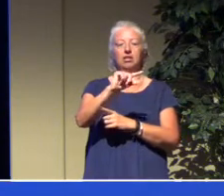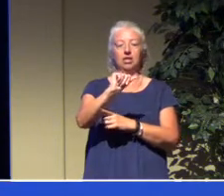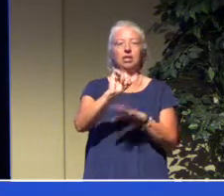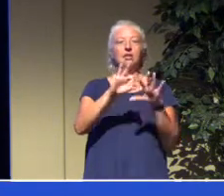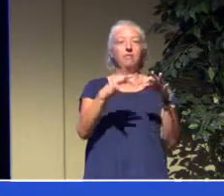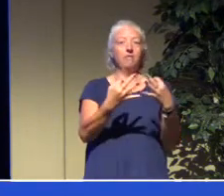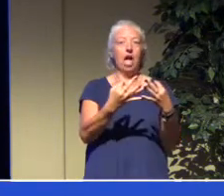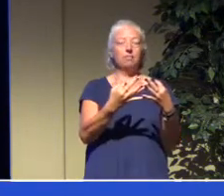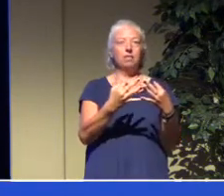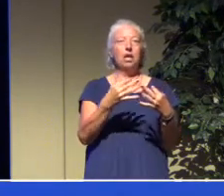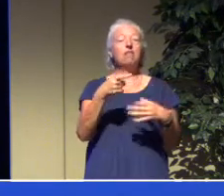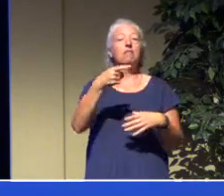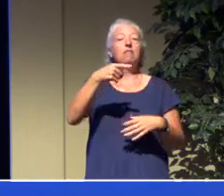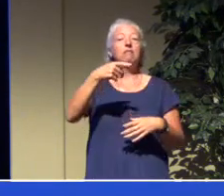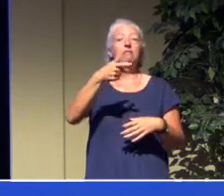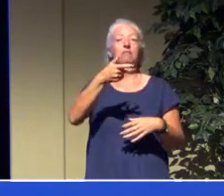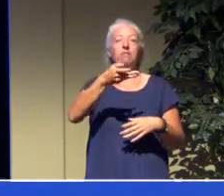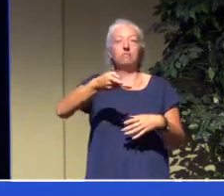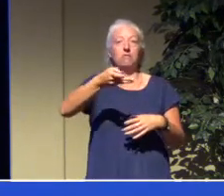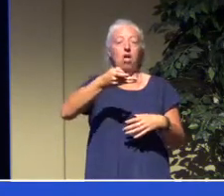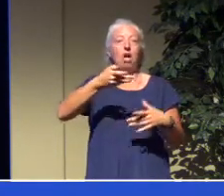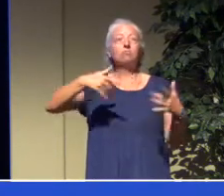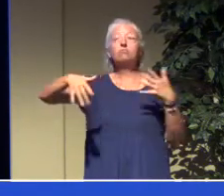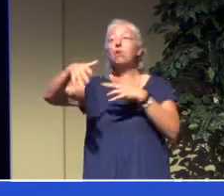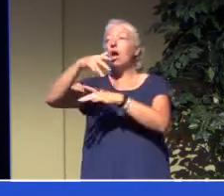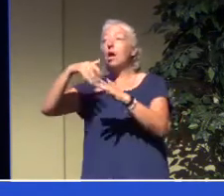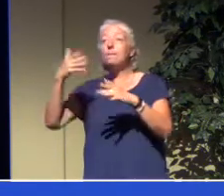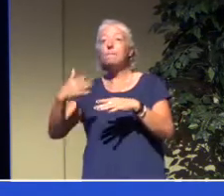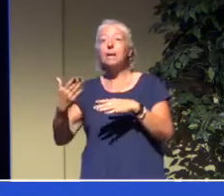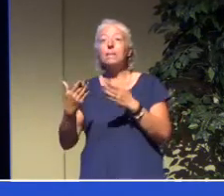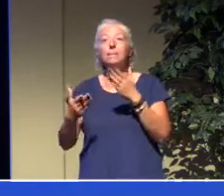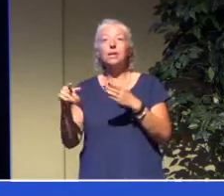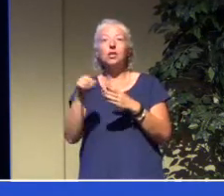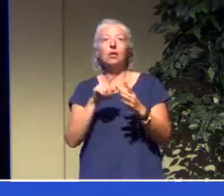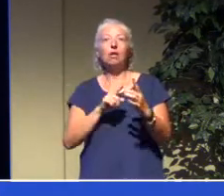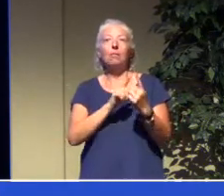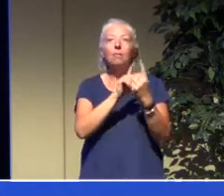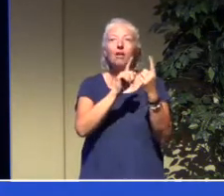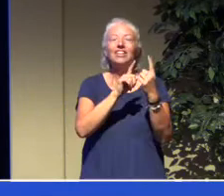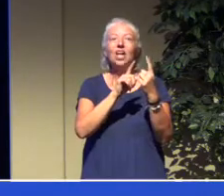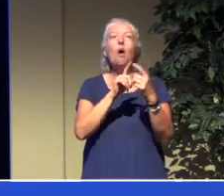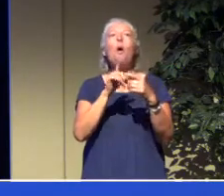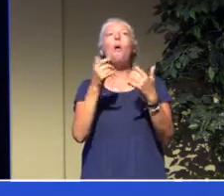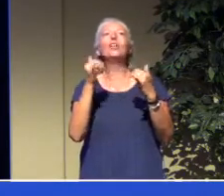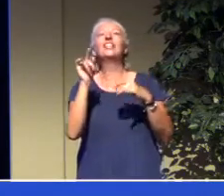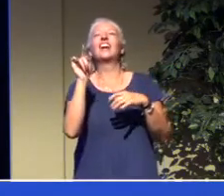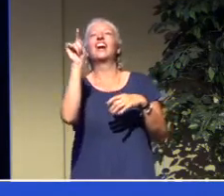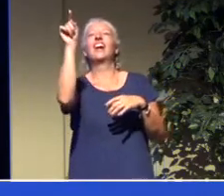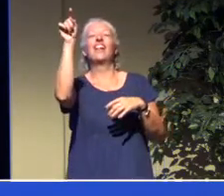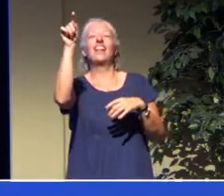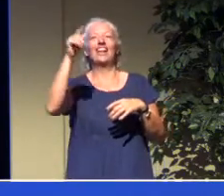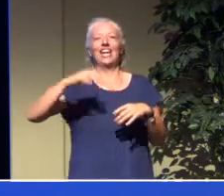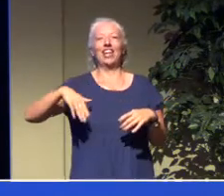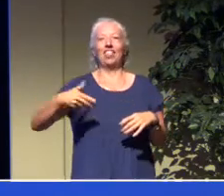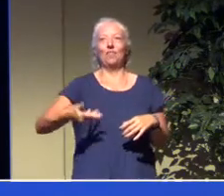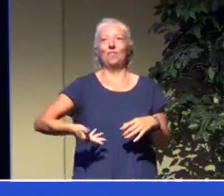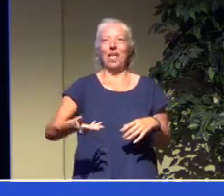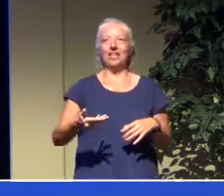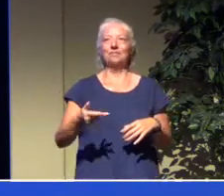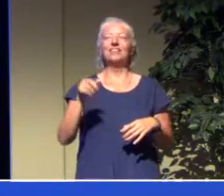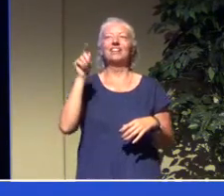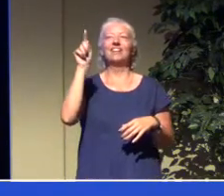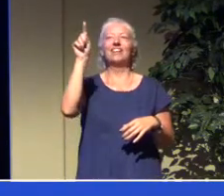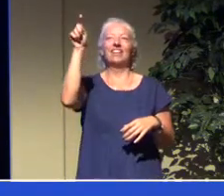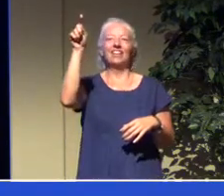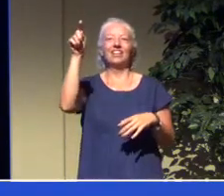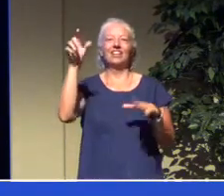hallway, but we want to, and oh, they're still in the foyer, so we're not going to welcome them just yet. They're getting their